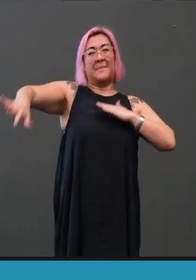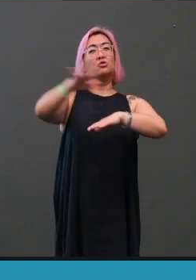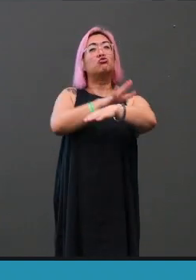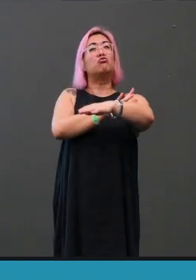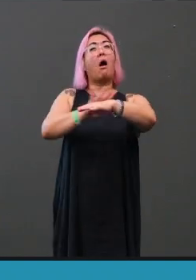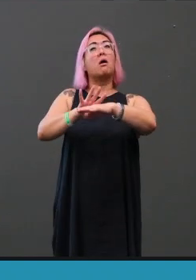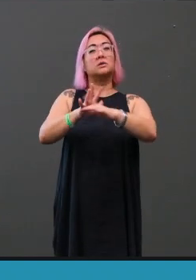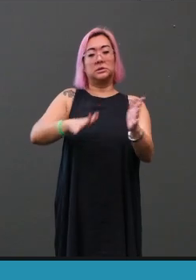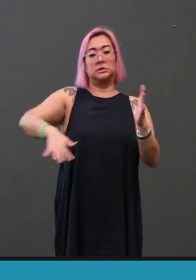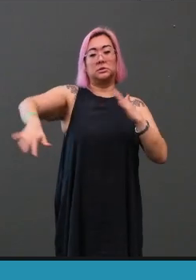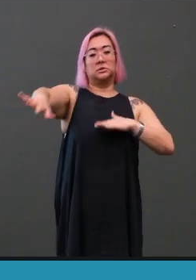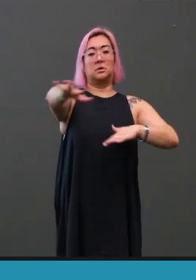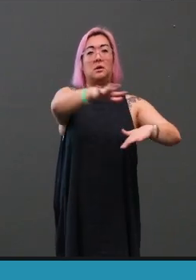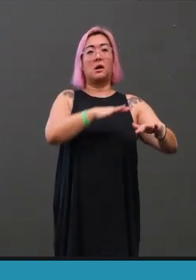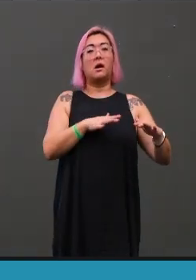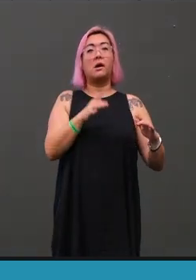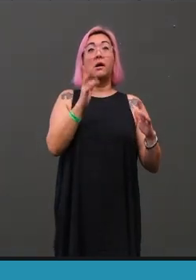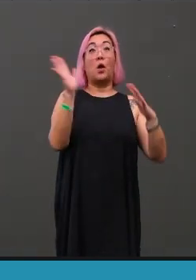through from right to left.